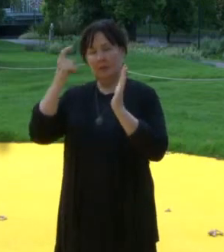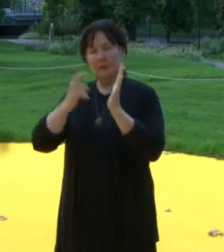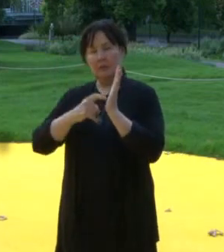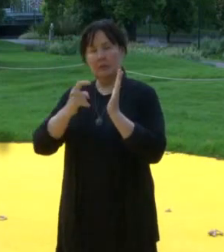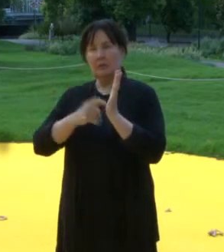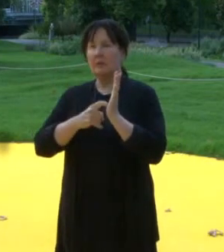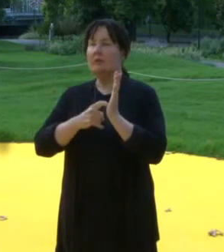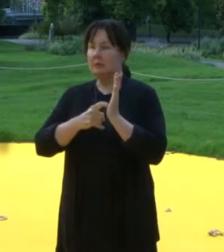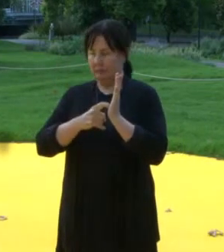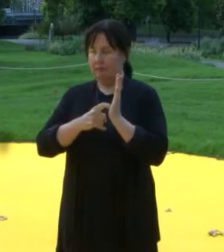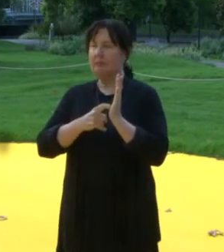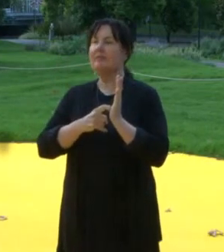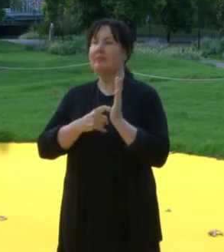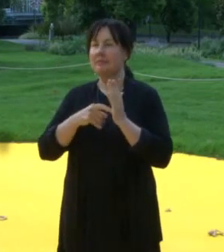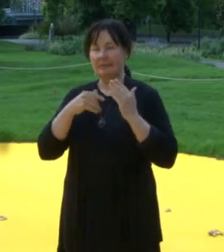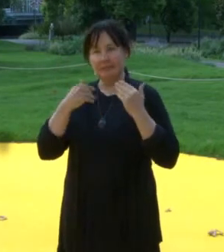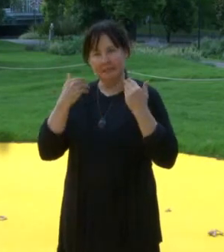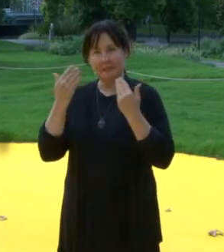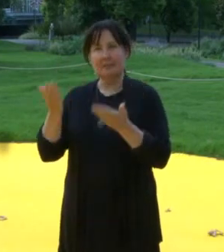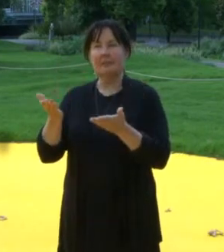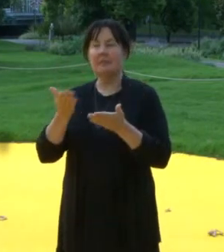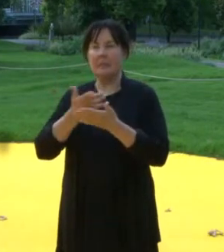to worthy artists. So,